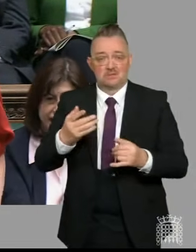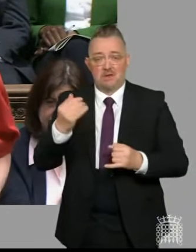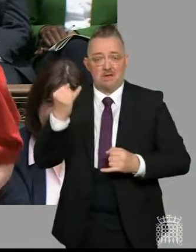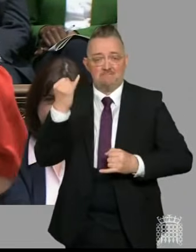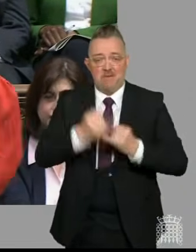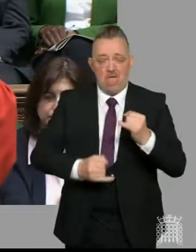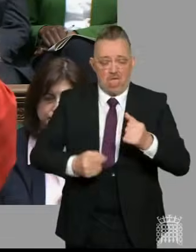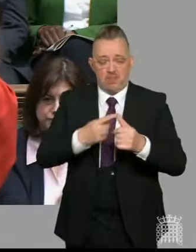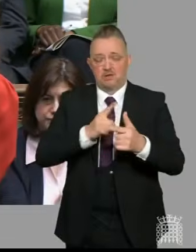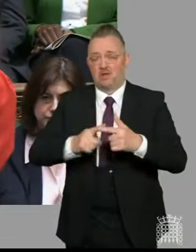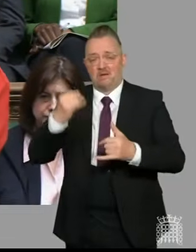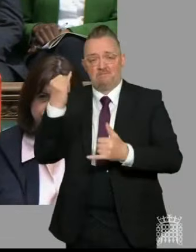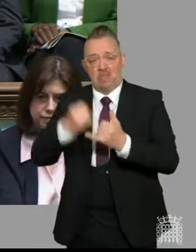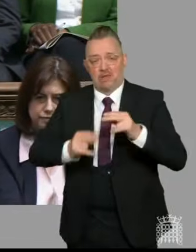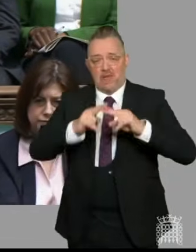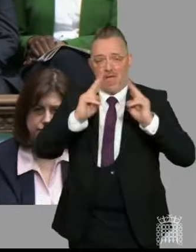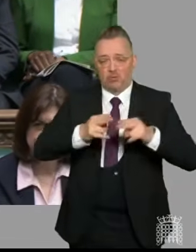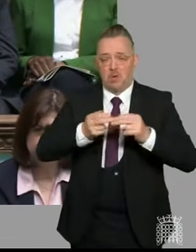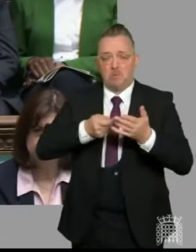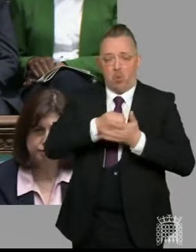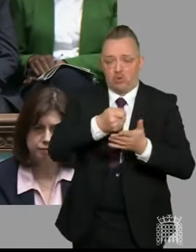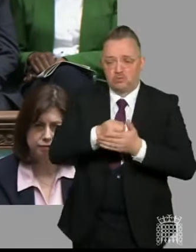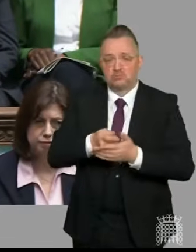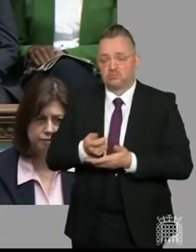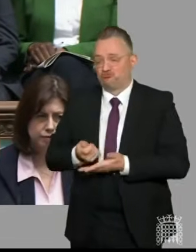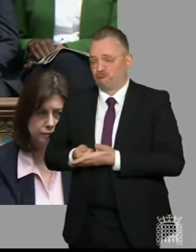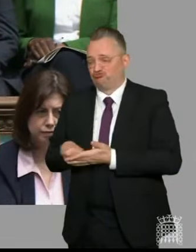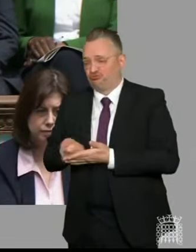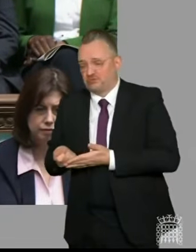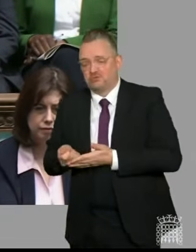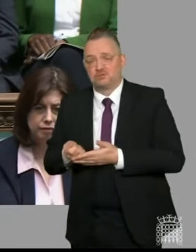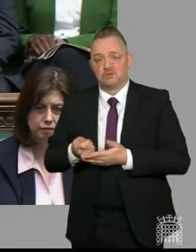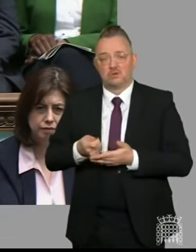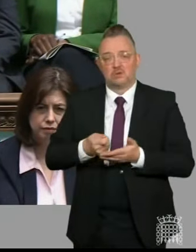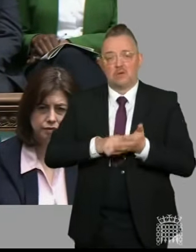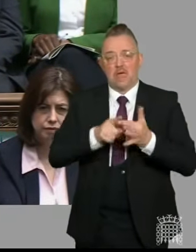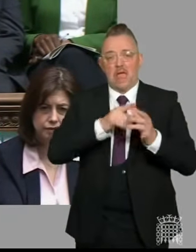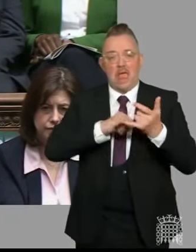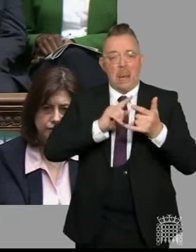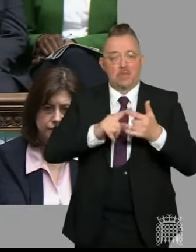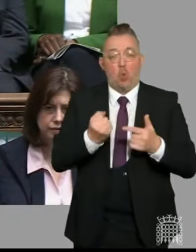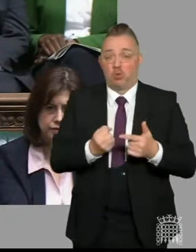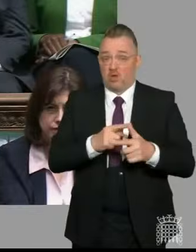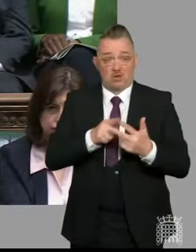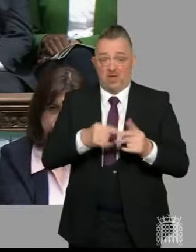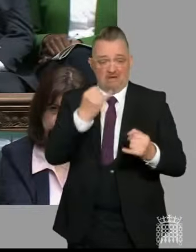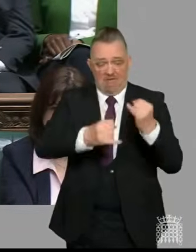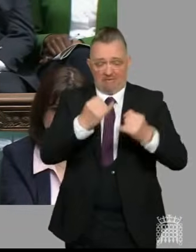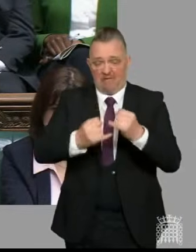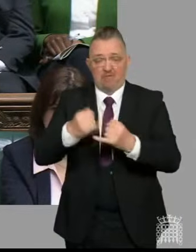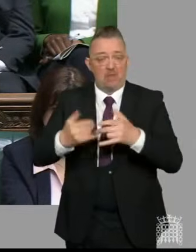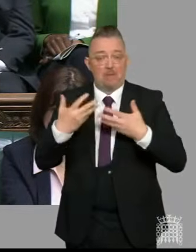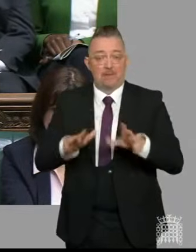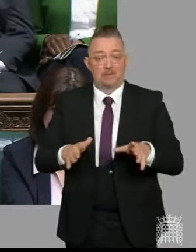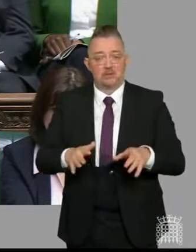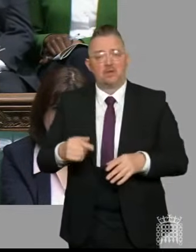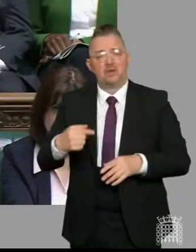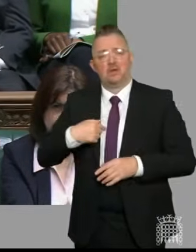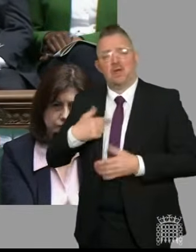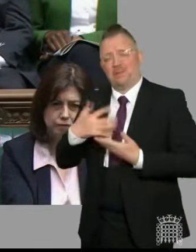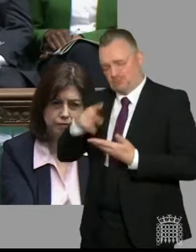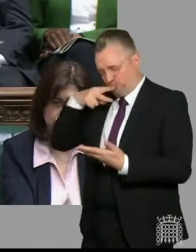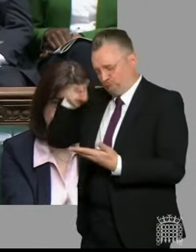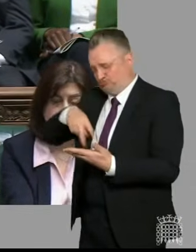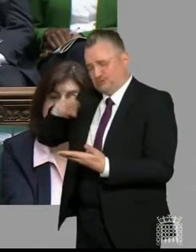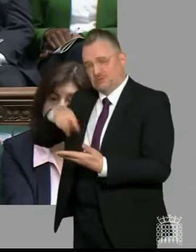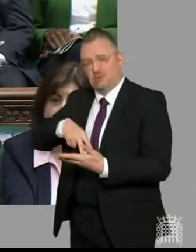holders. But, Mr Speaker, I read with interest that the Right Honourable Gentleman has been urging his neighbour in Number 10 to call an